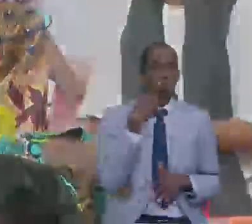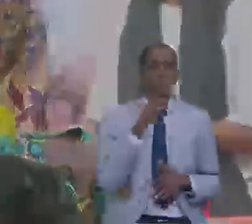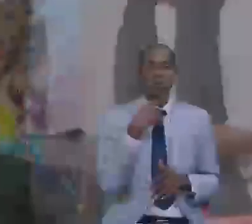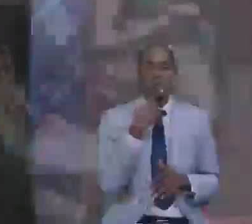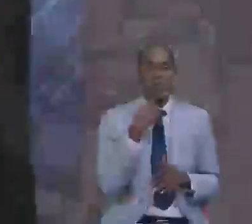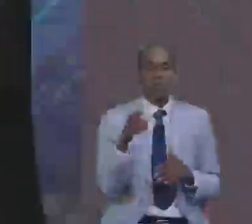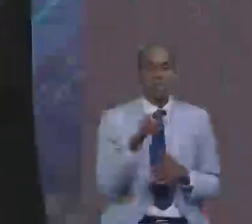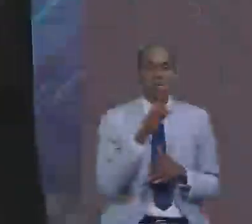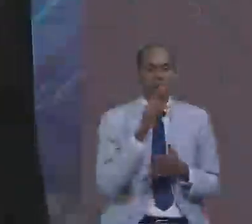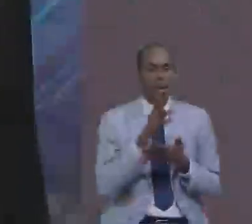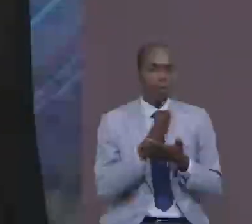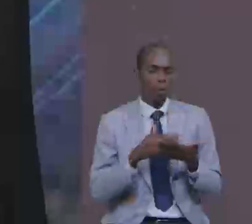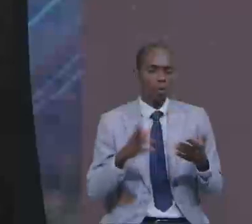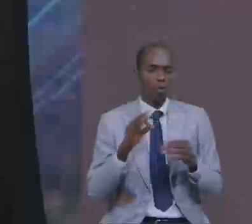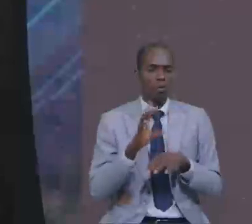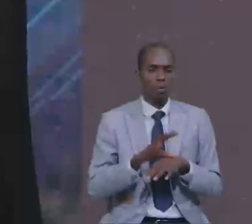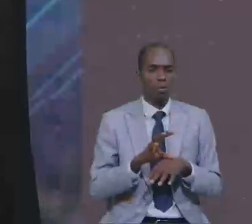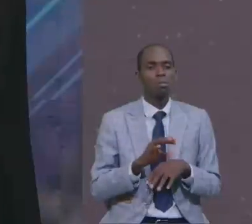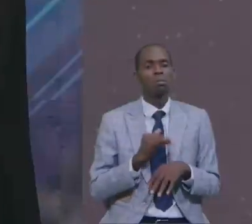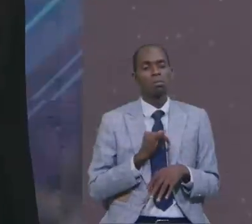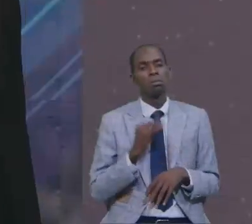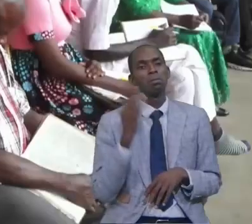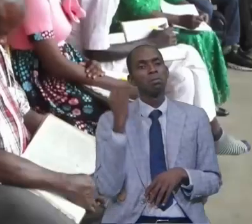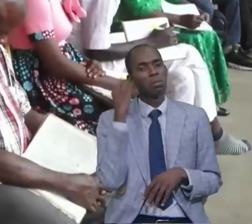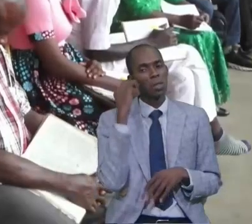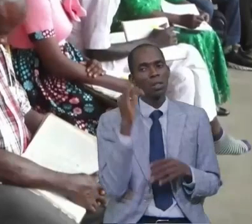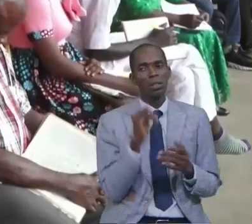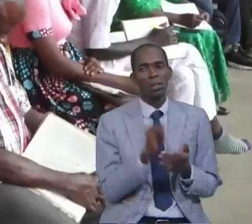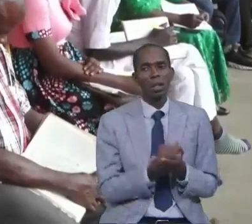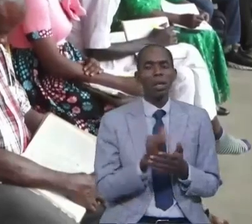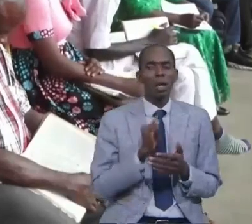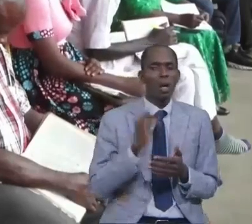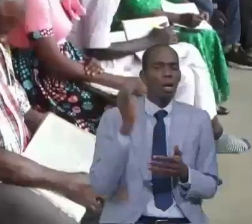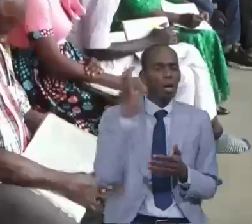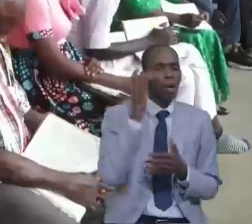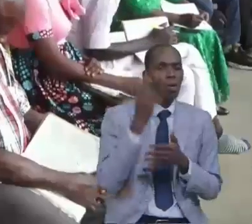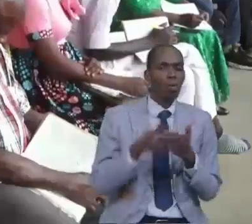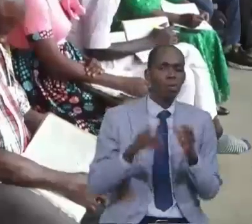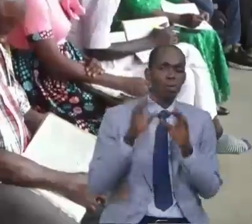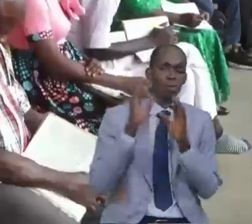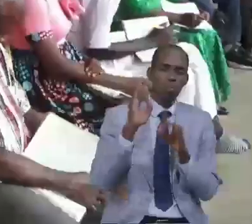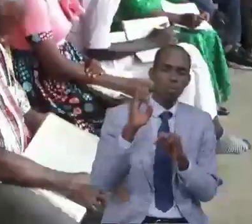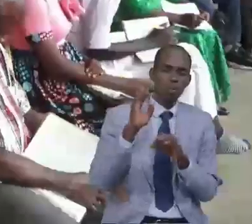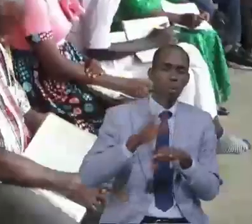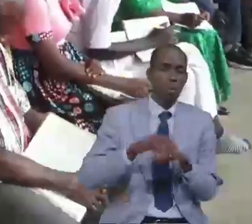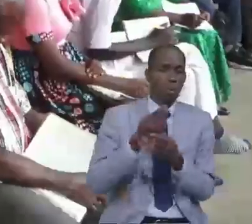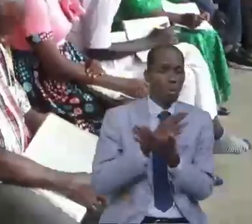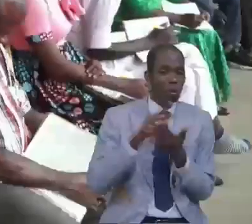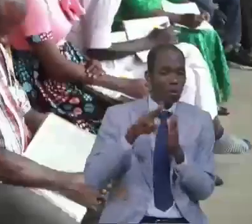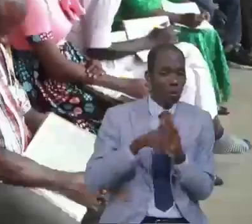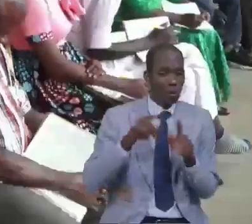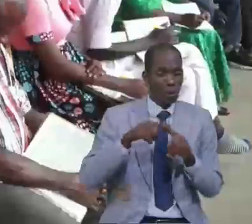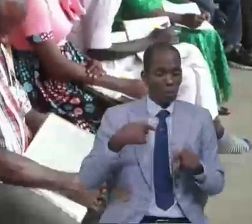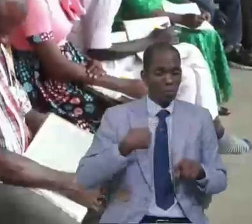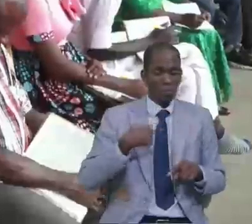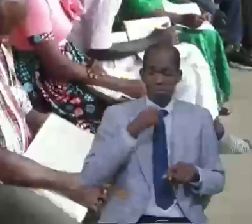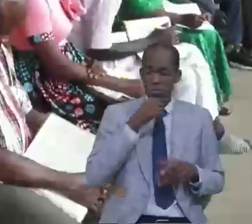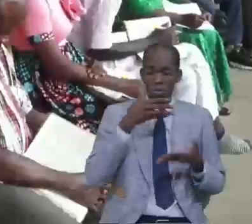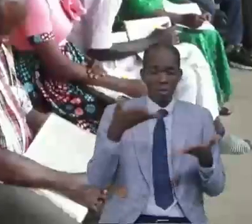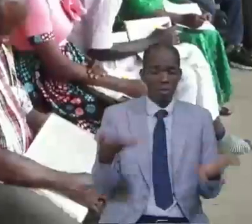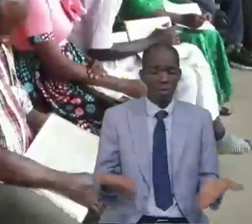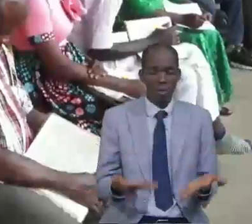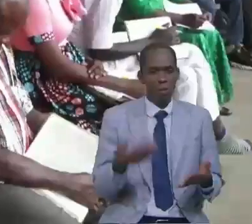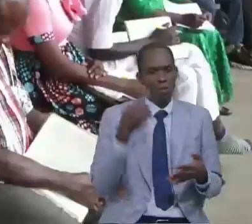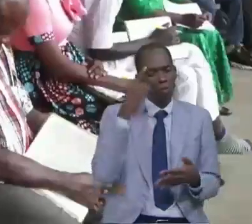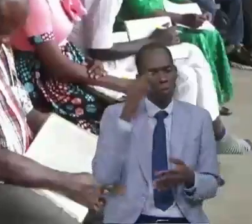not here for that. I came just because, you know, my friend is here and I like to be here. You're not